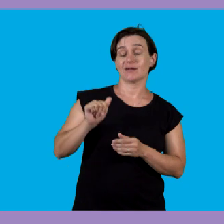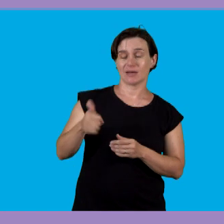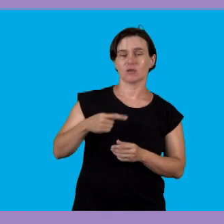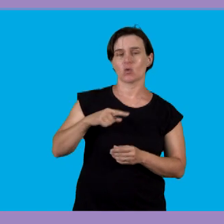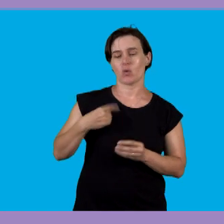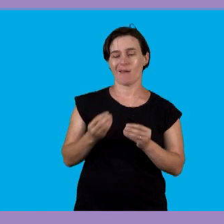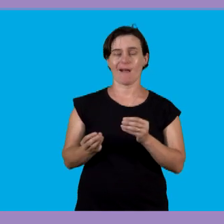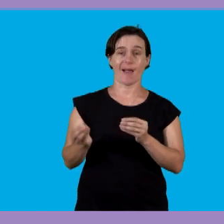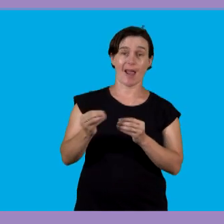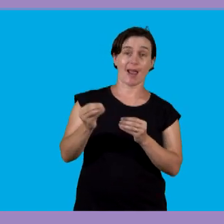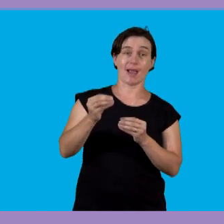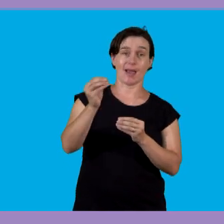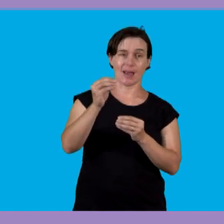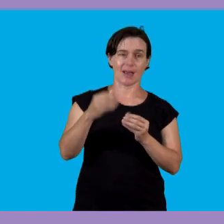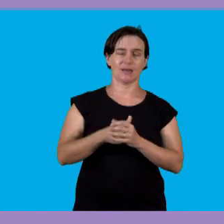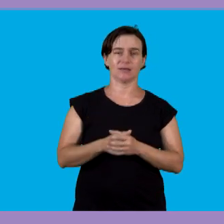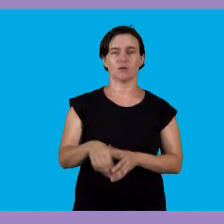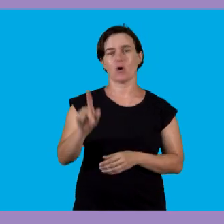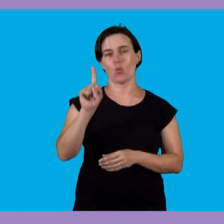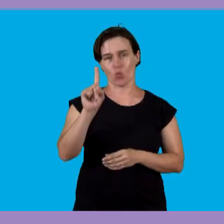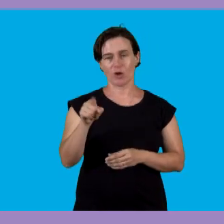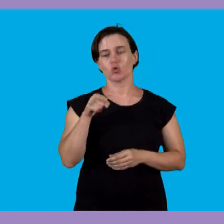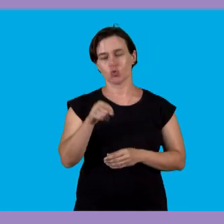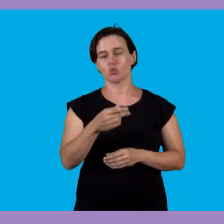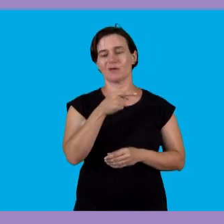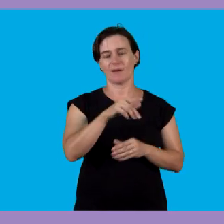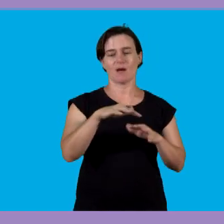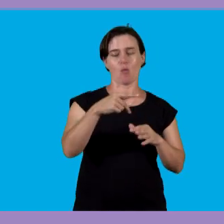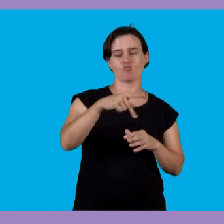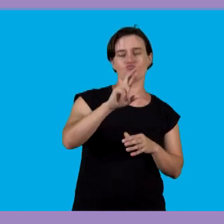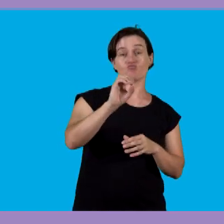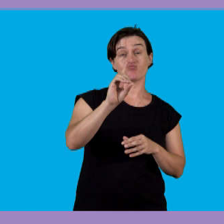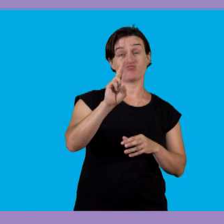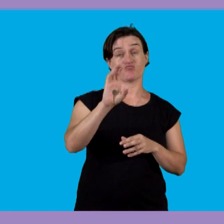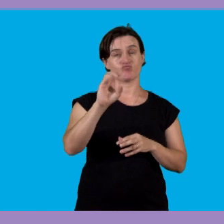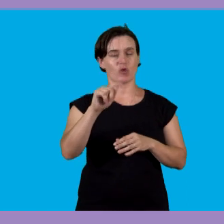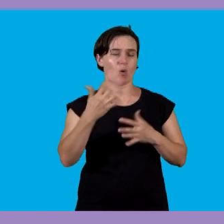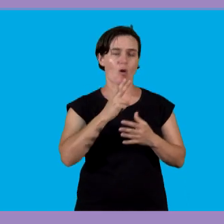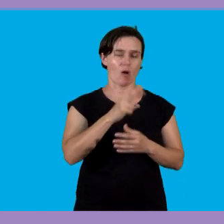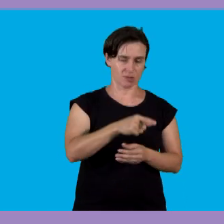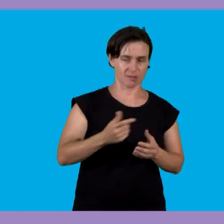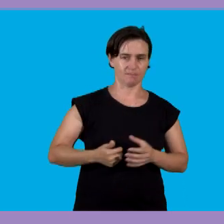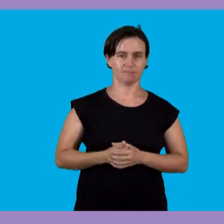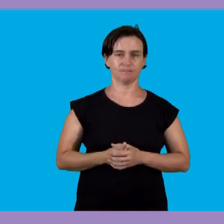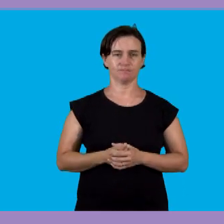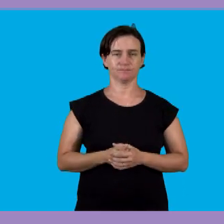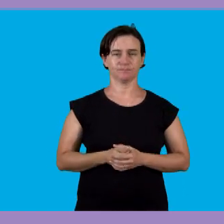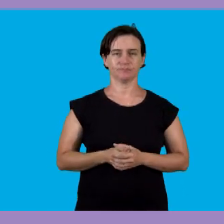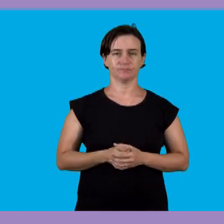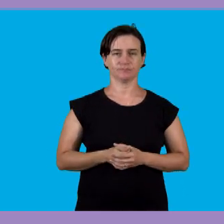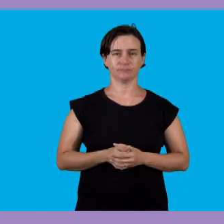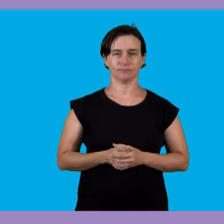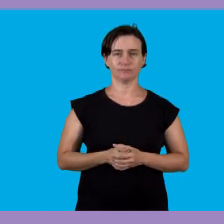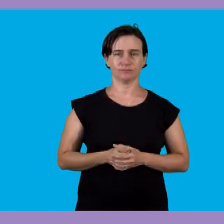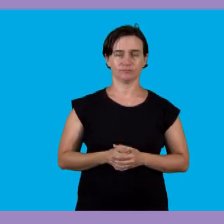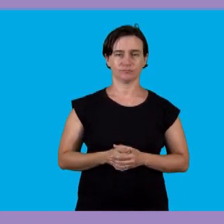and then we are adding 1 to that product.